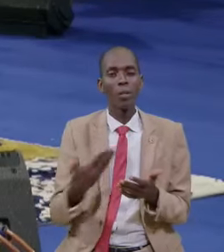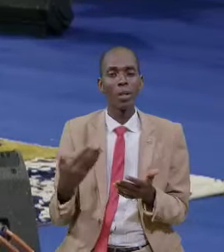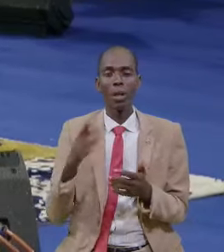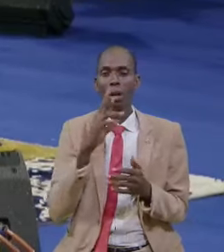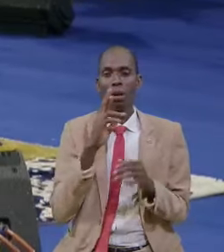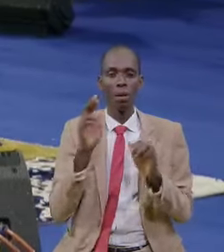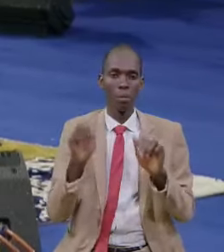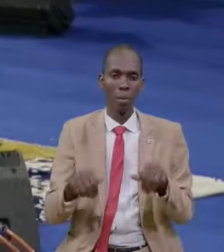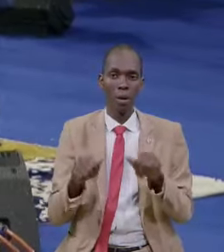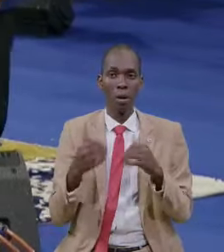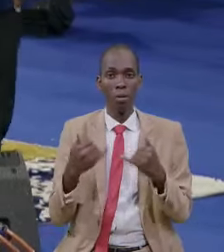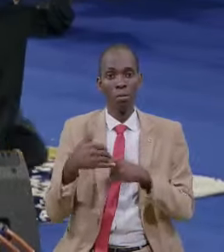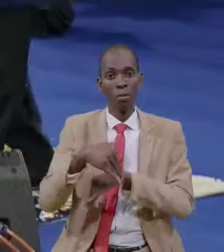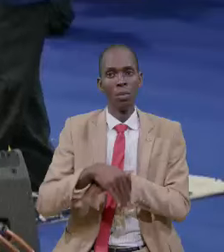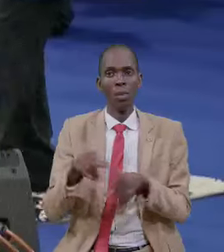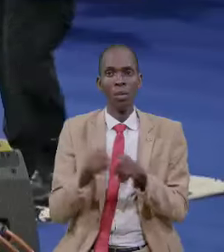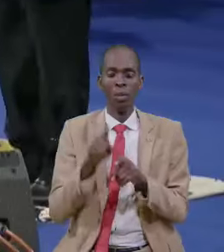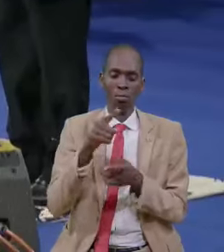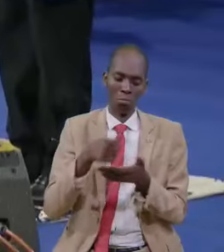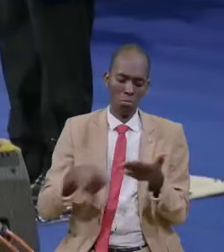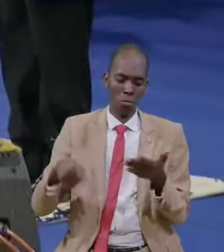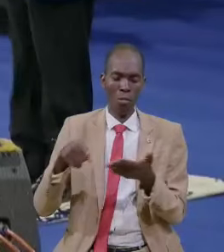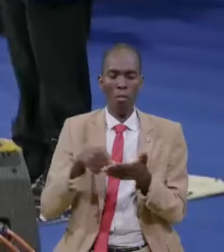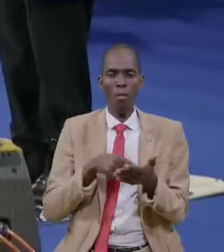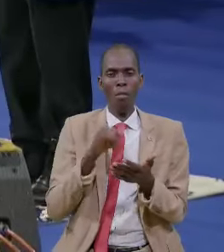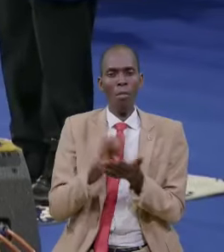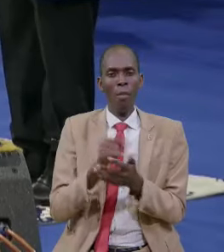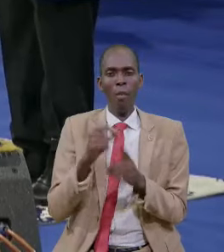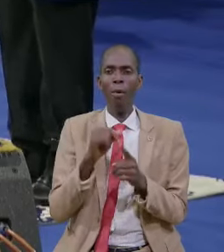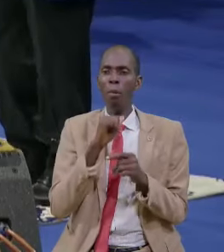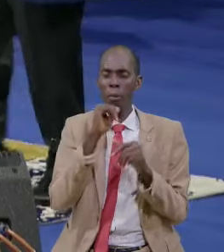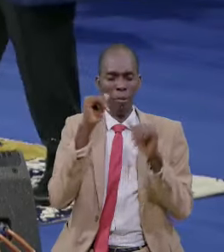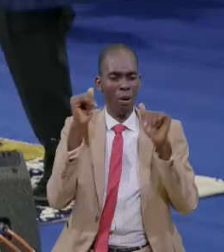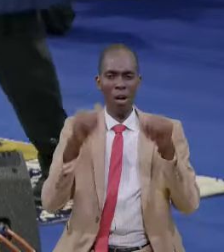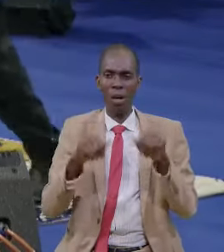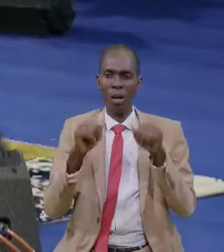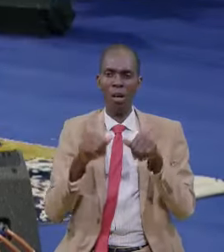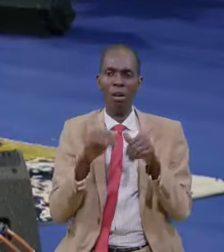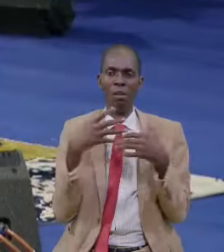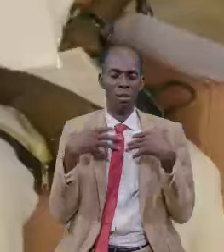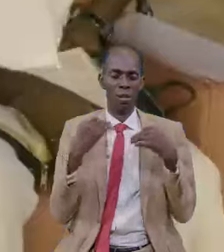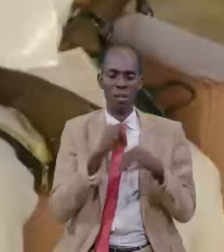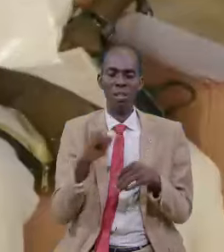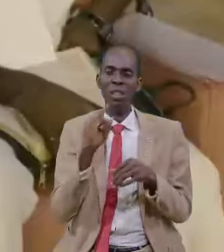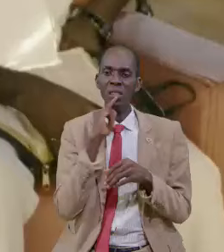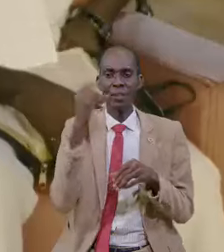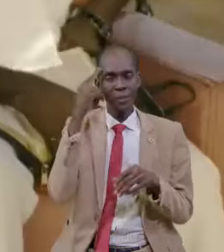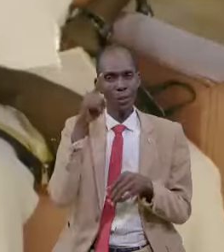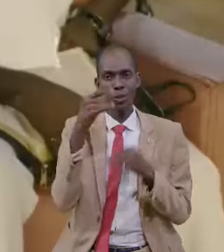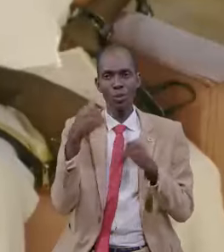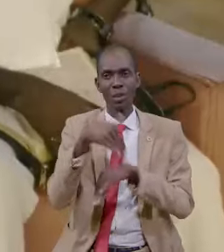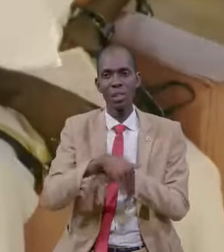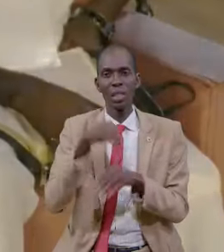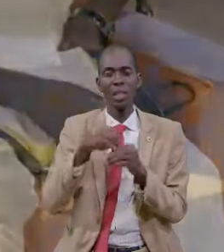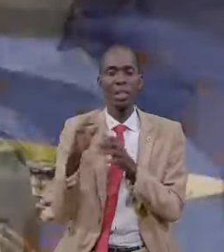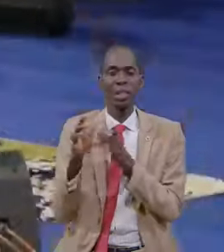Tonight, as you cancel that word, impossibility, healing is for you tonight.